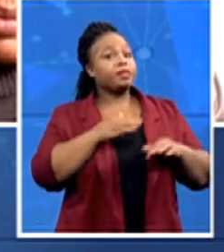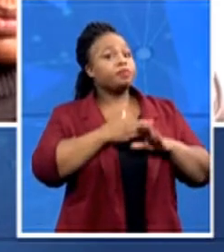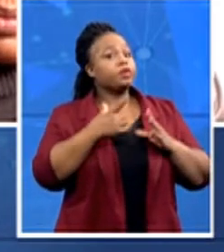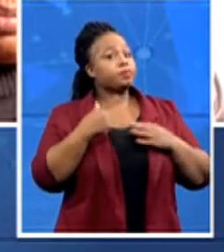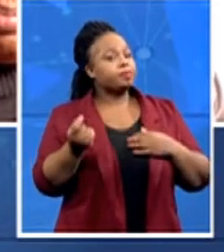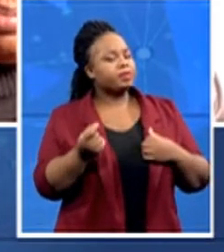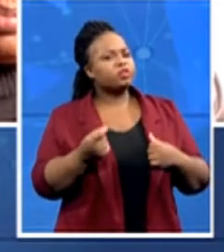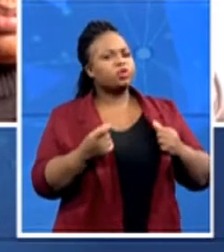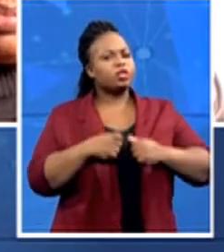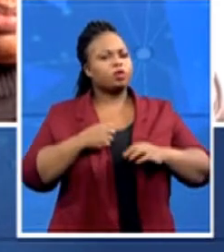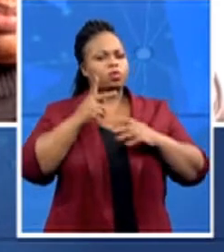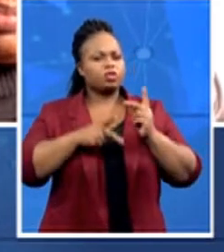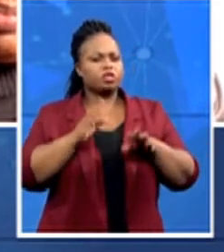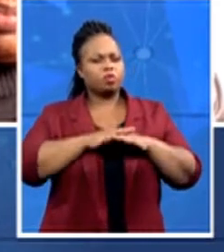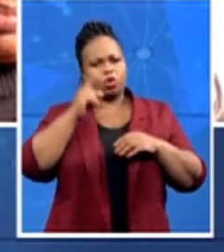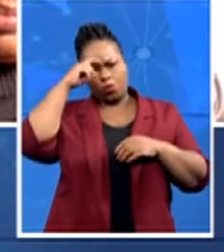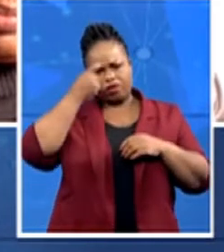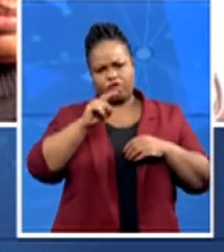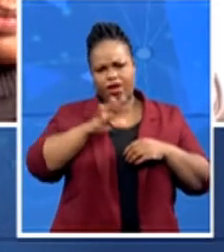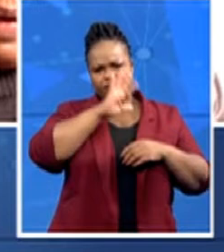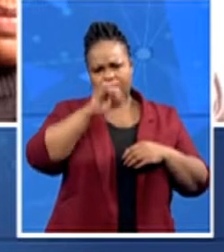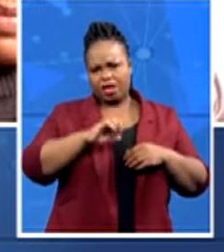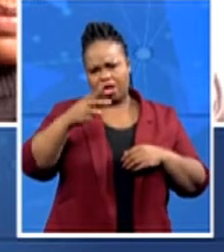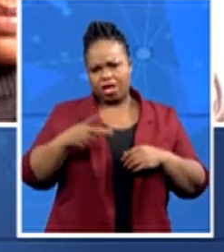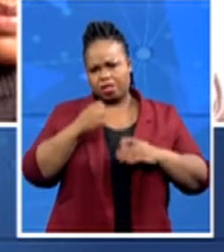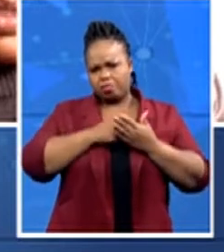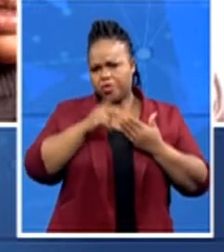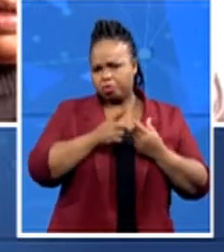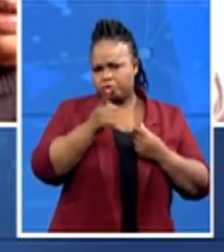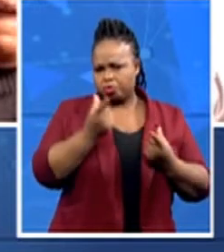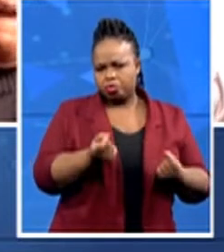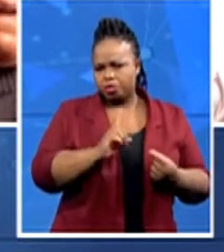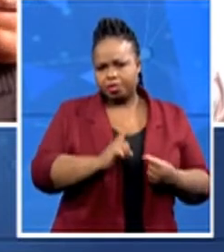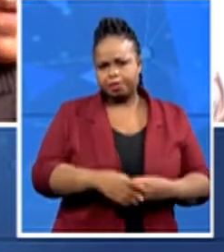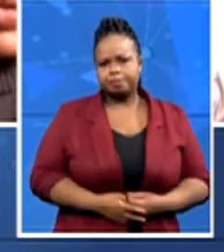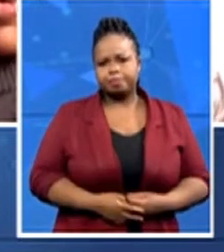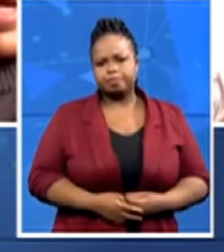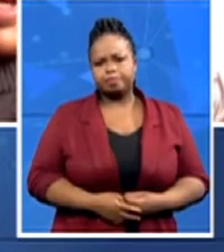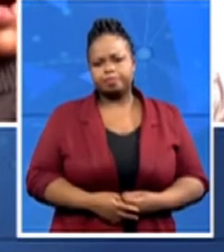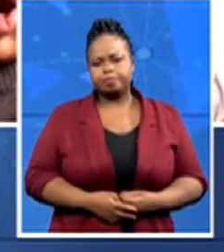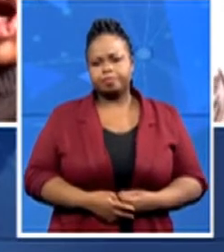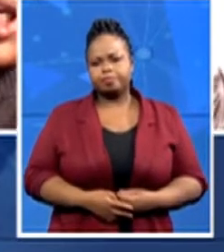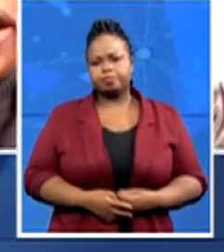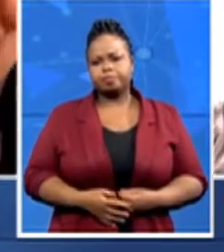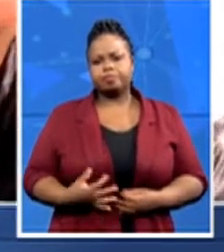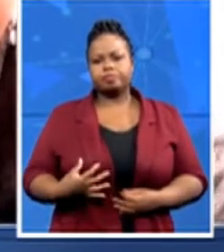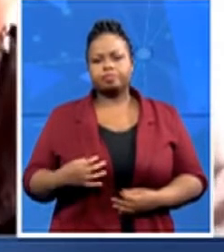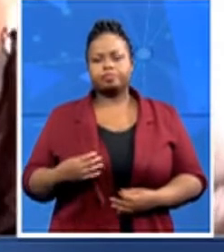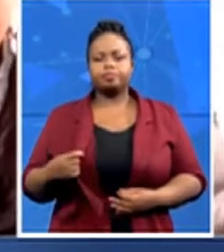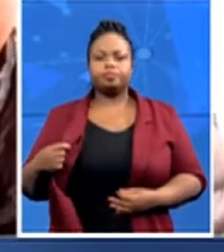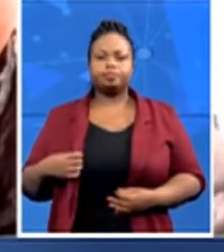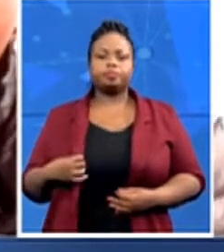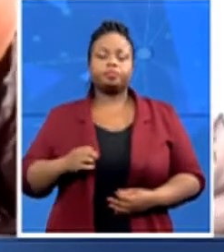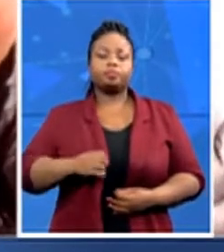Africa embarking on in terms of the immediate future? So we're working on